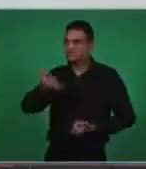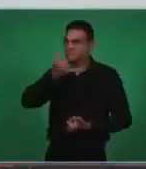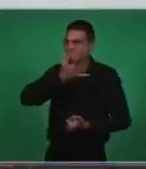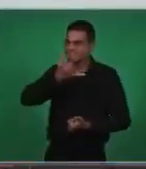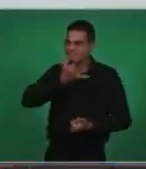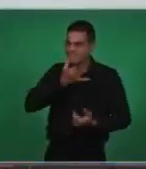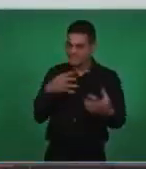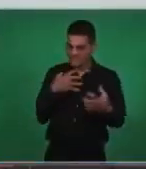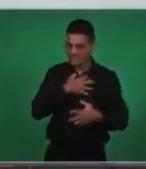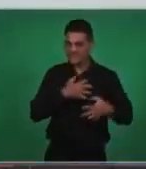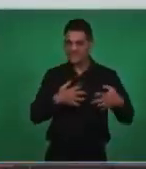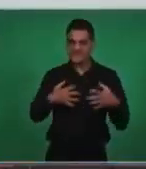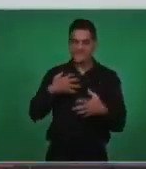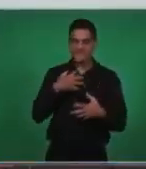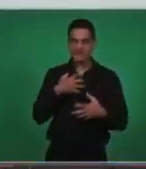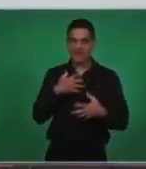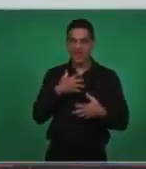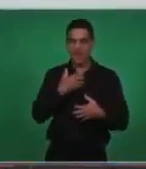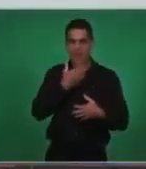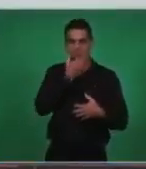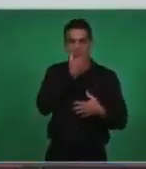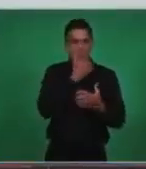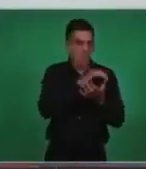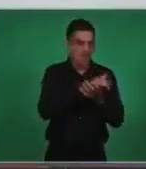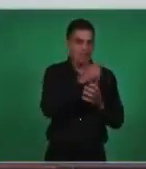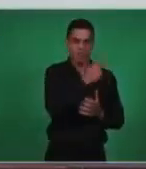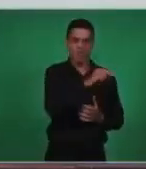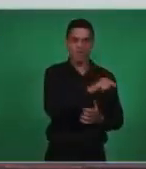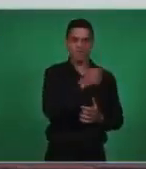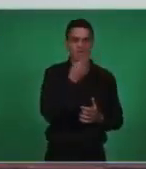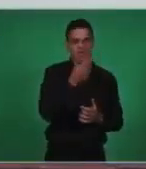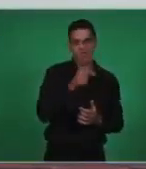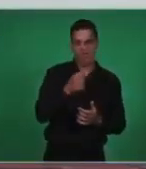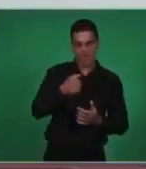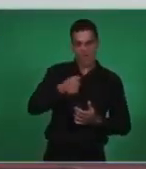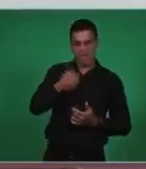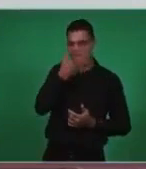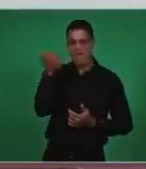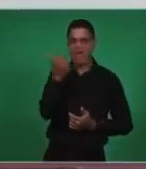woman, her husband understood her pain.